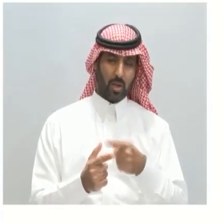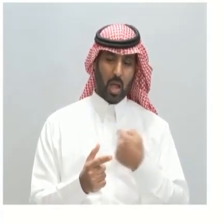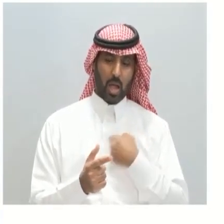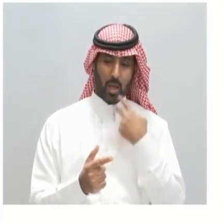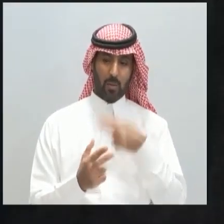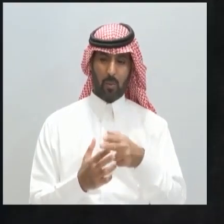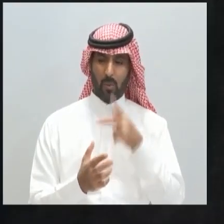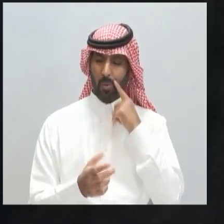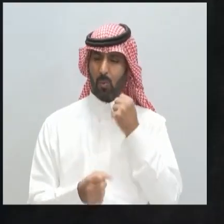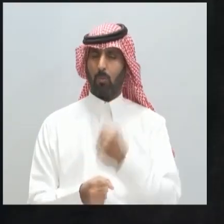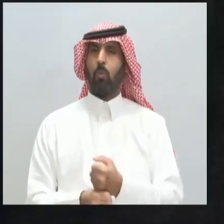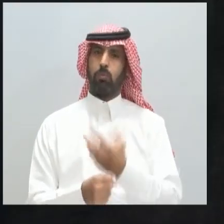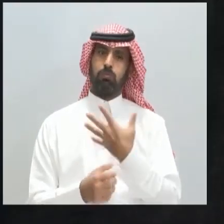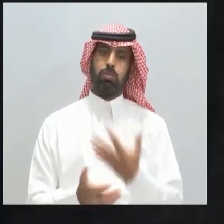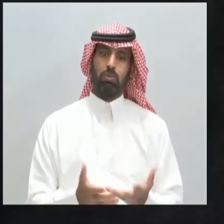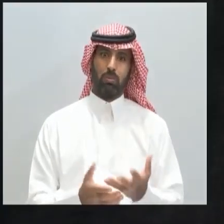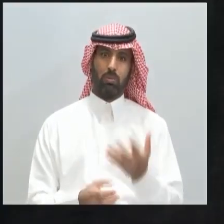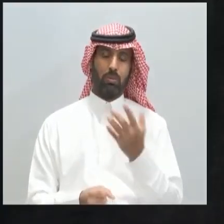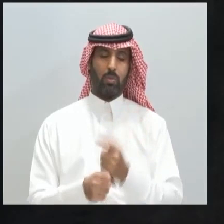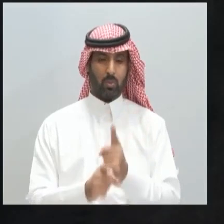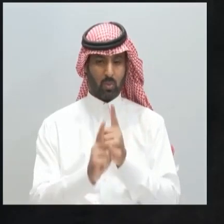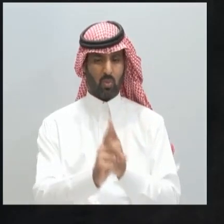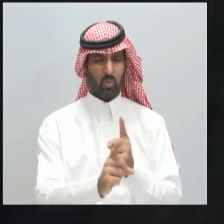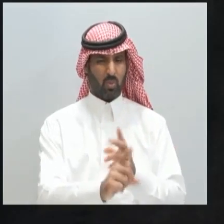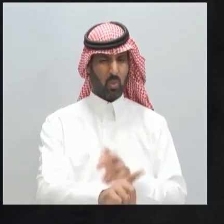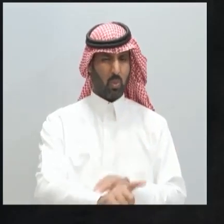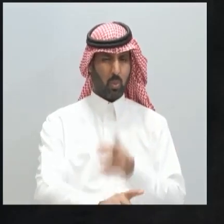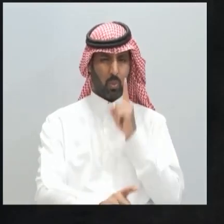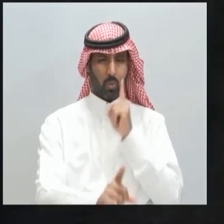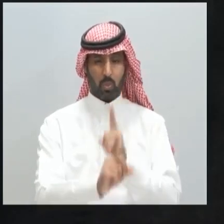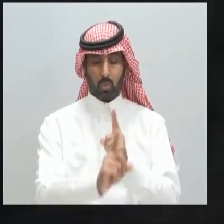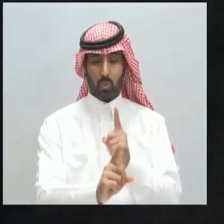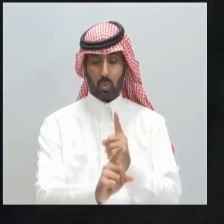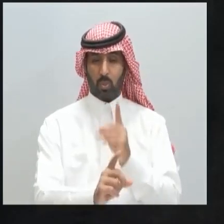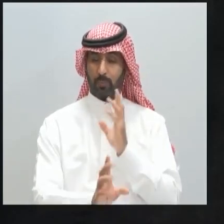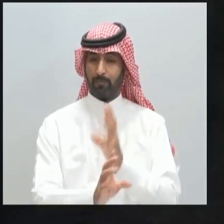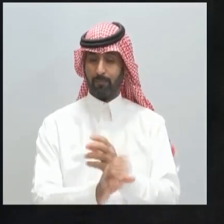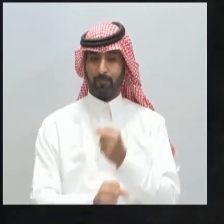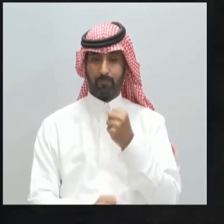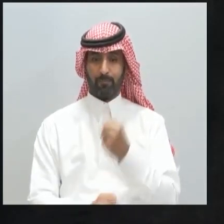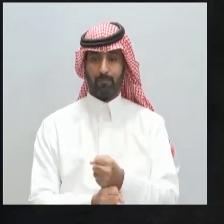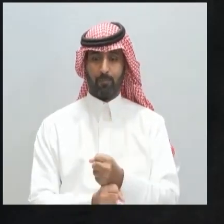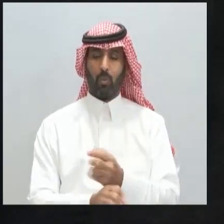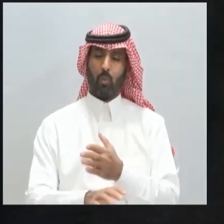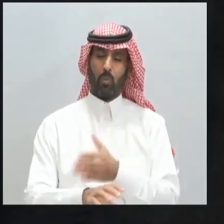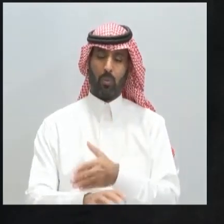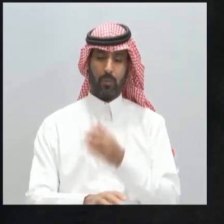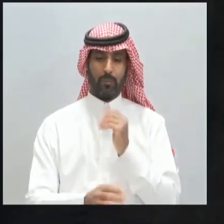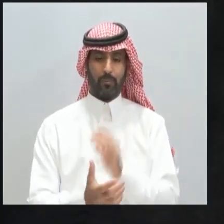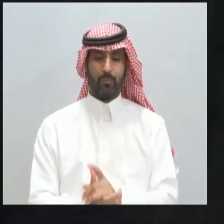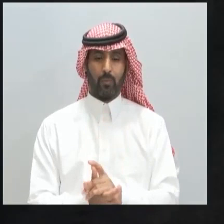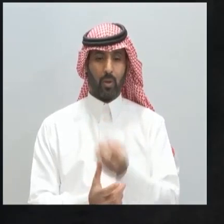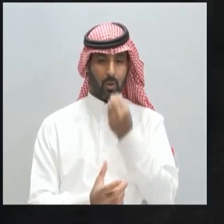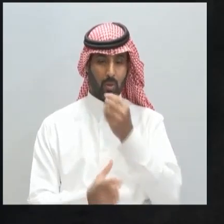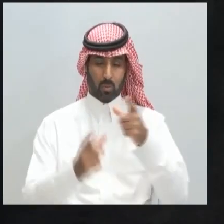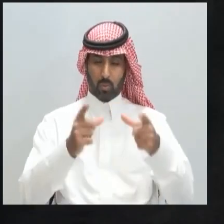I get impatient when I stand in line for a long time. I get impatient when I'm waiting for my food,